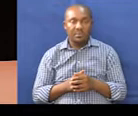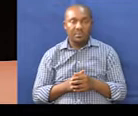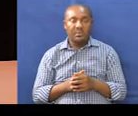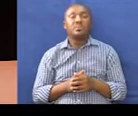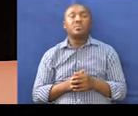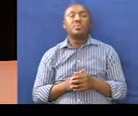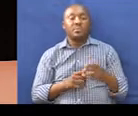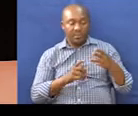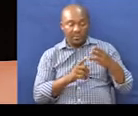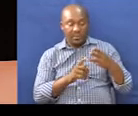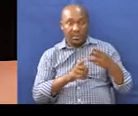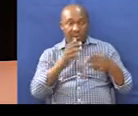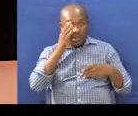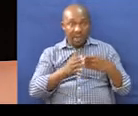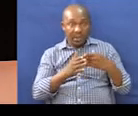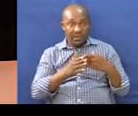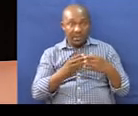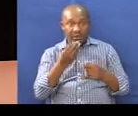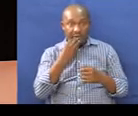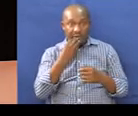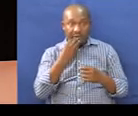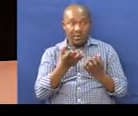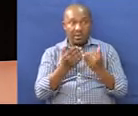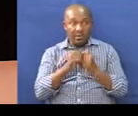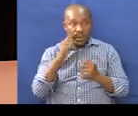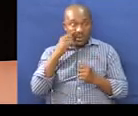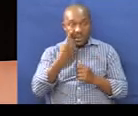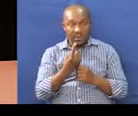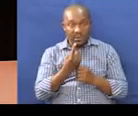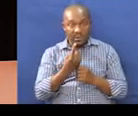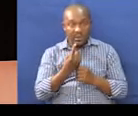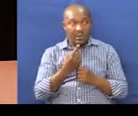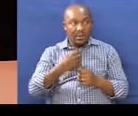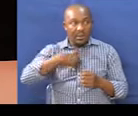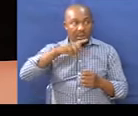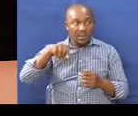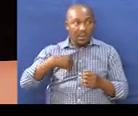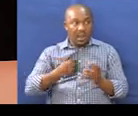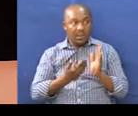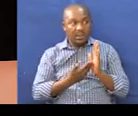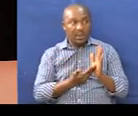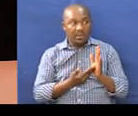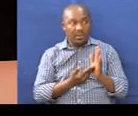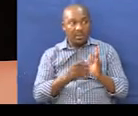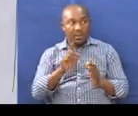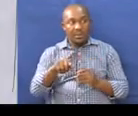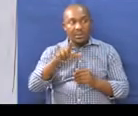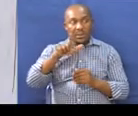The last food to be tested in our sample is